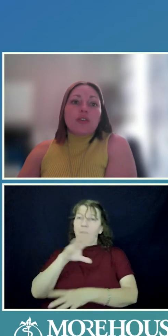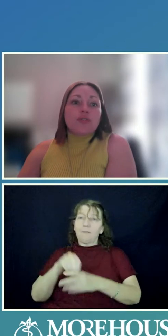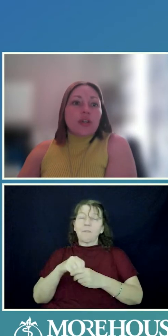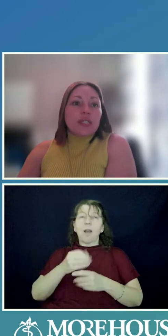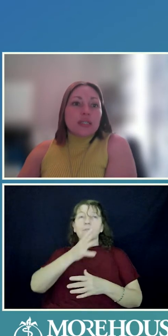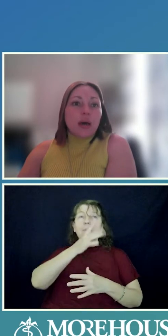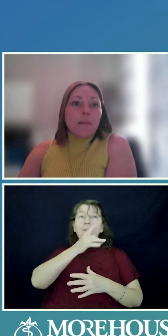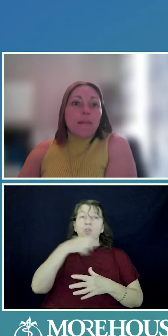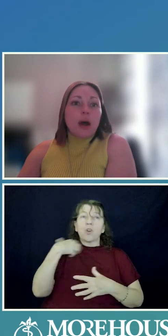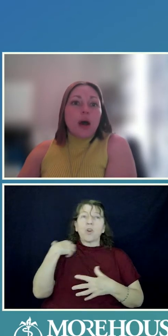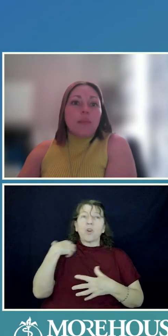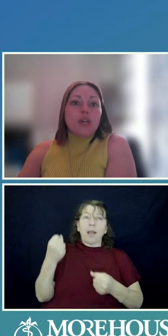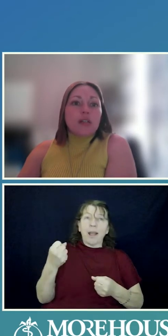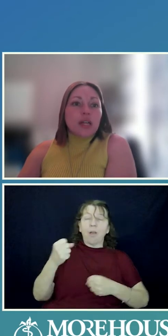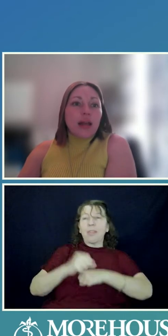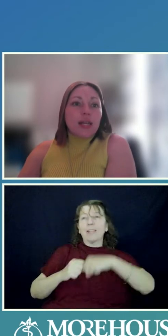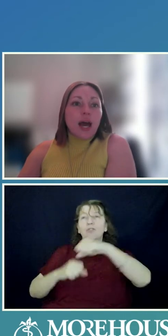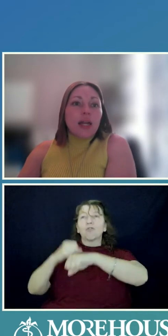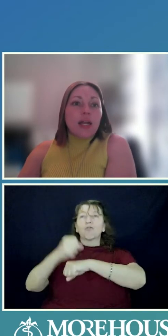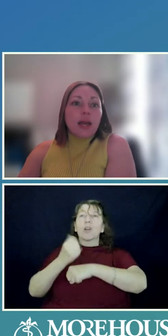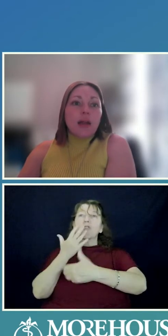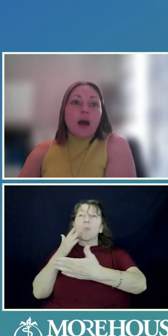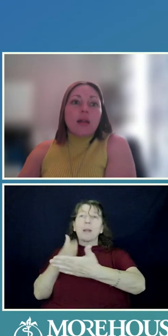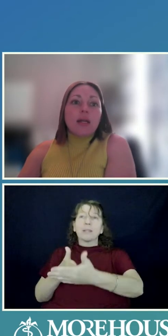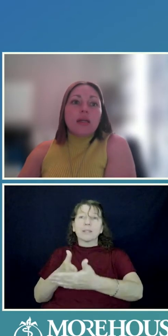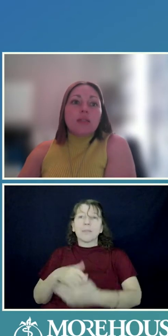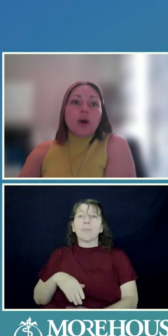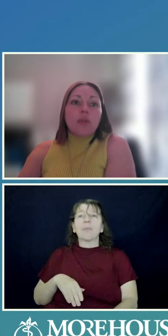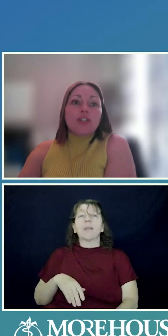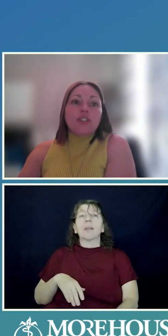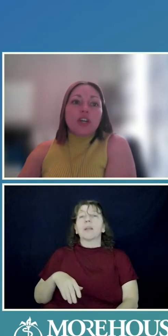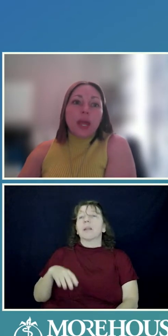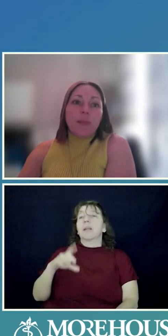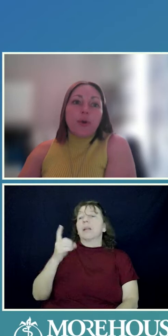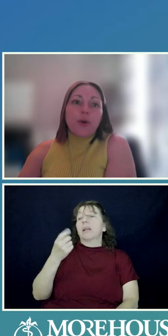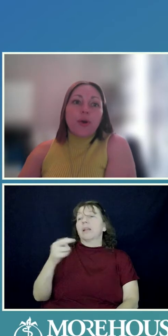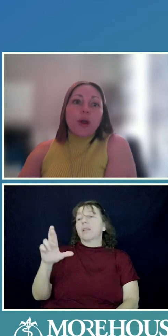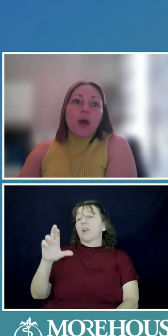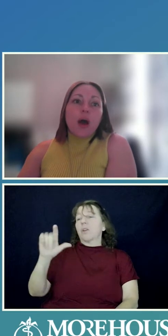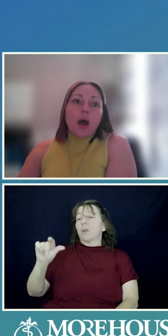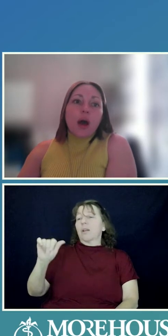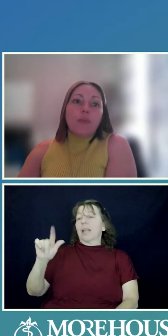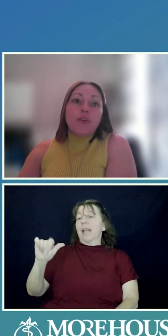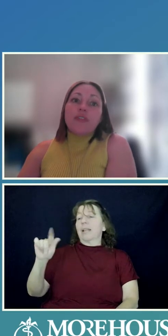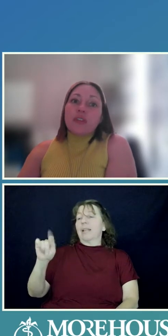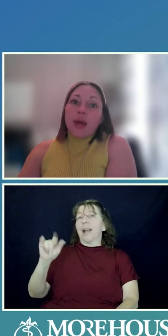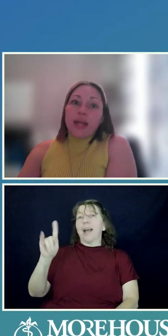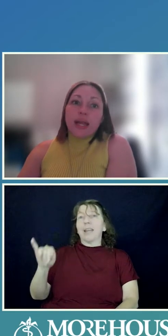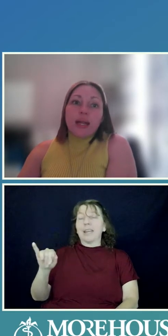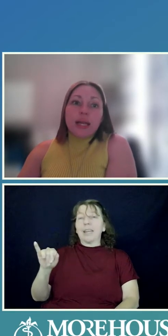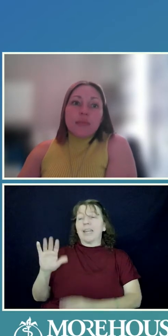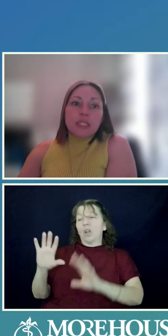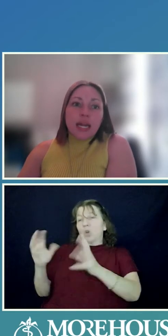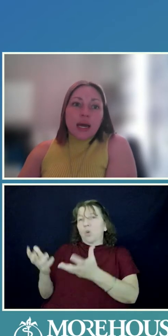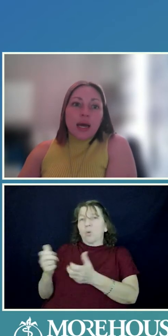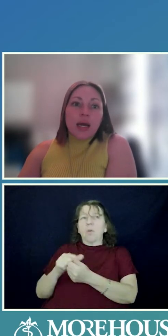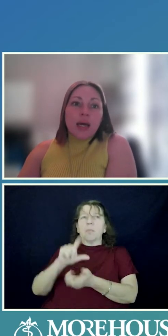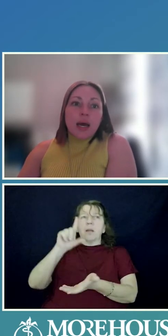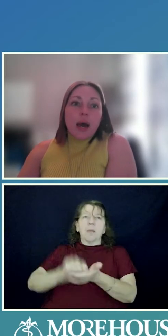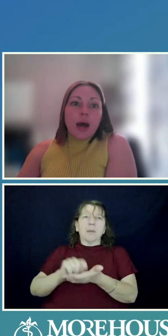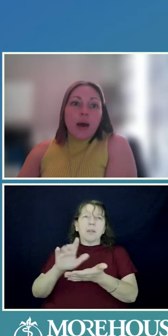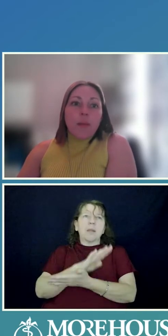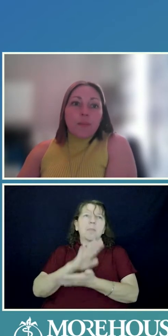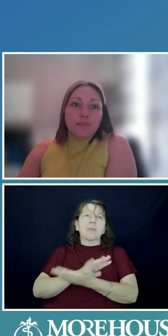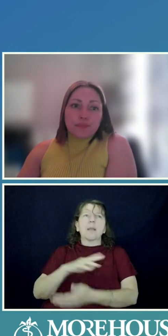and structural racism. Dr. Gagliotti and colleagues published a paper using the Medicaid claims data